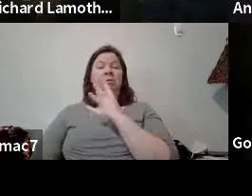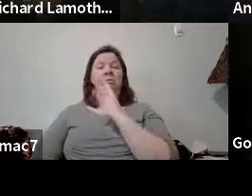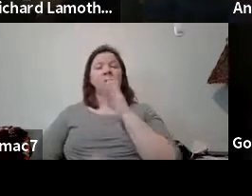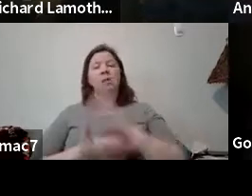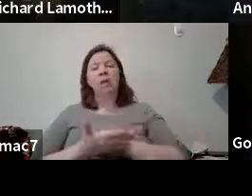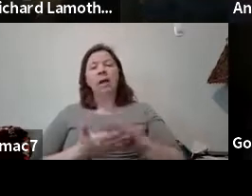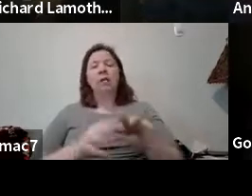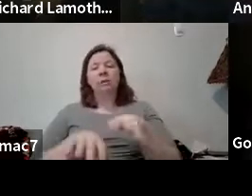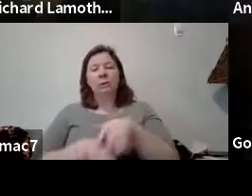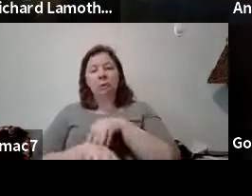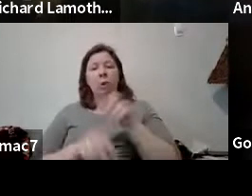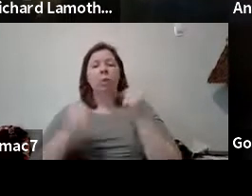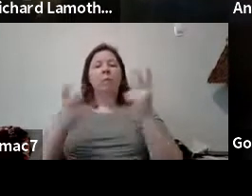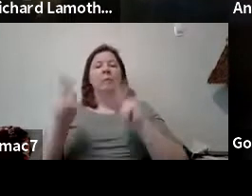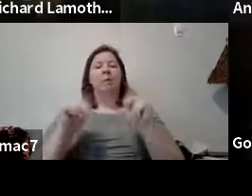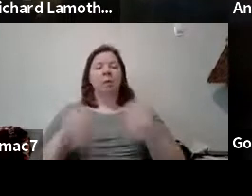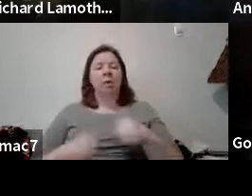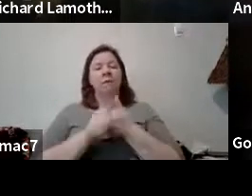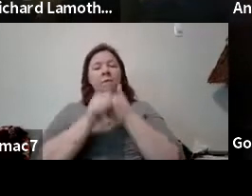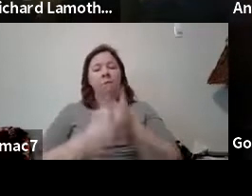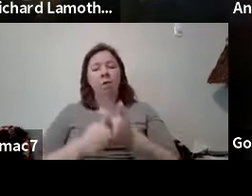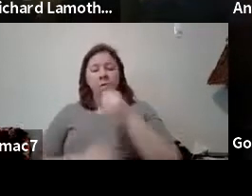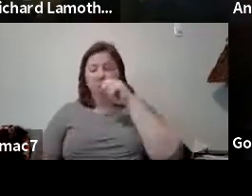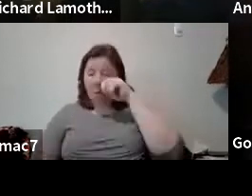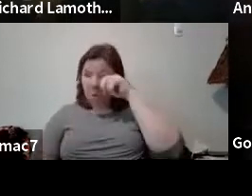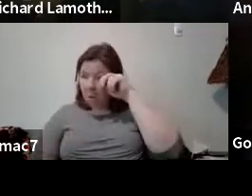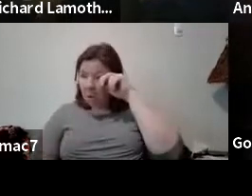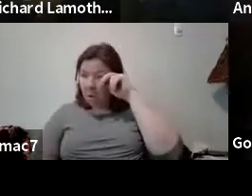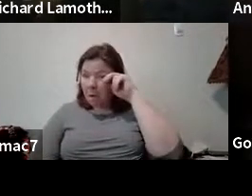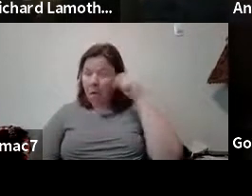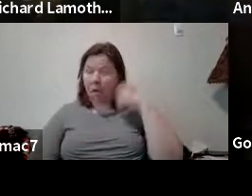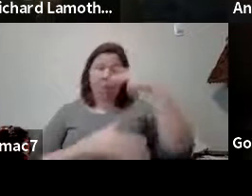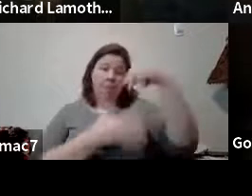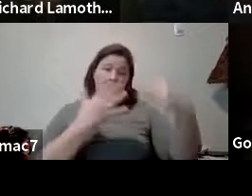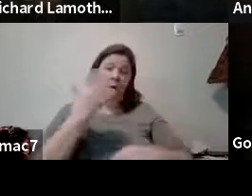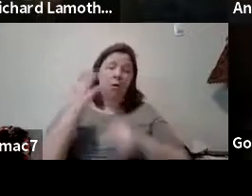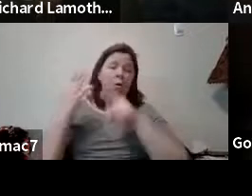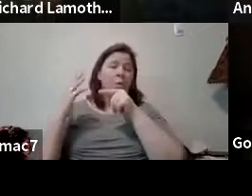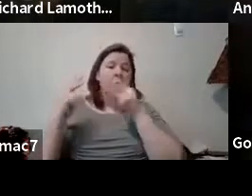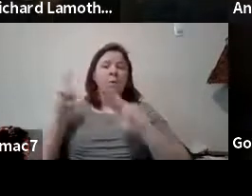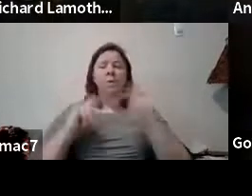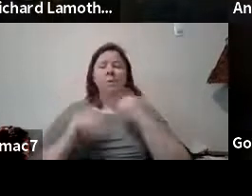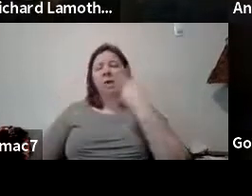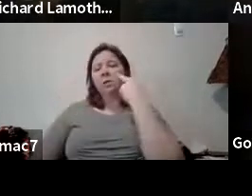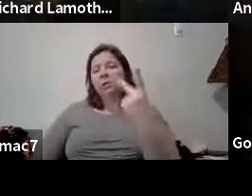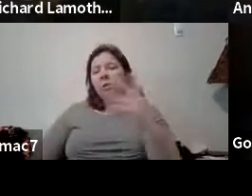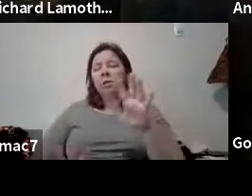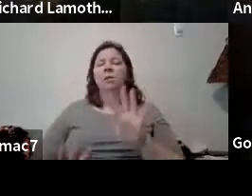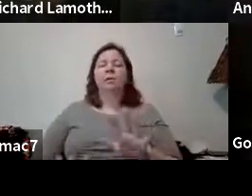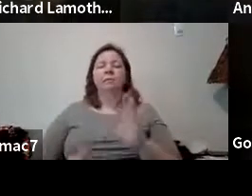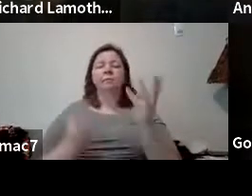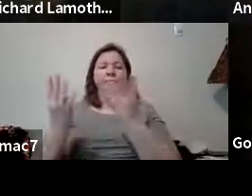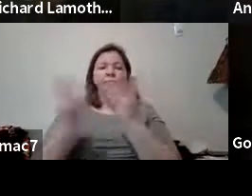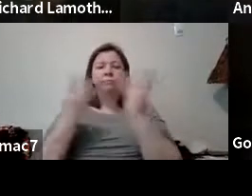follow. Thank you. I'm just going to go through the panel quickly, or just people that I see, and hopefully if I've